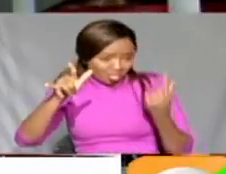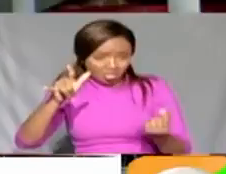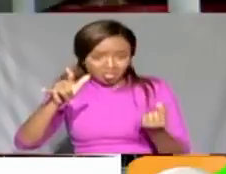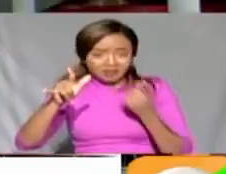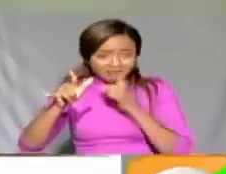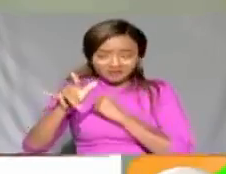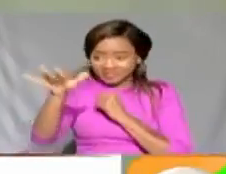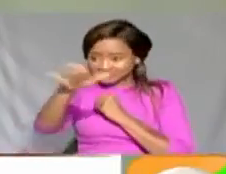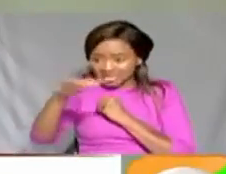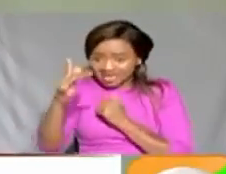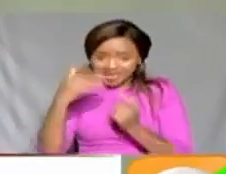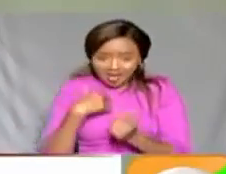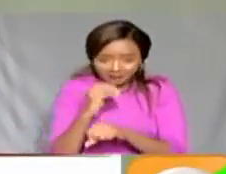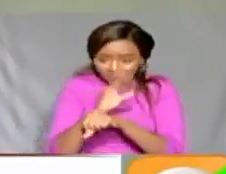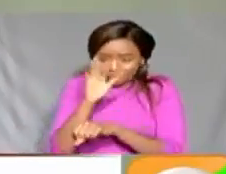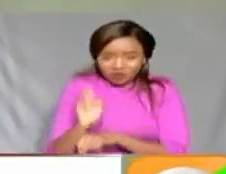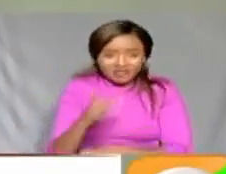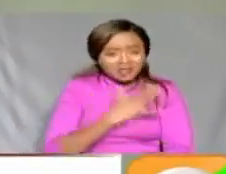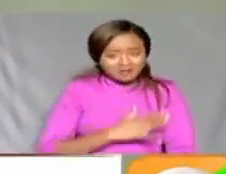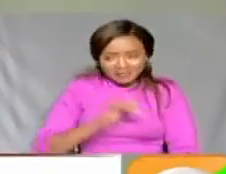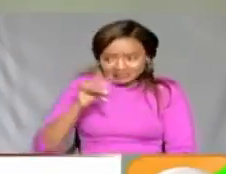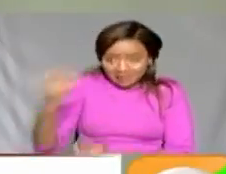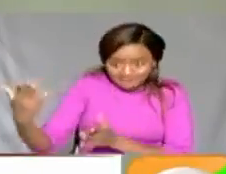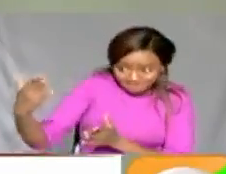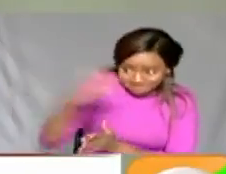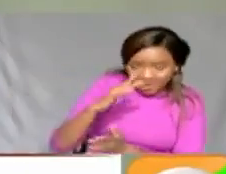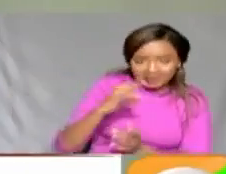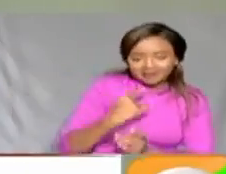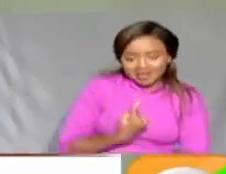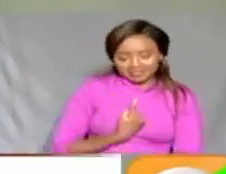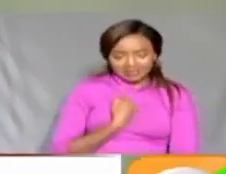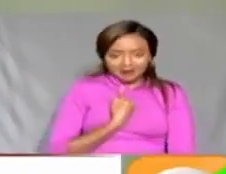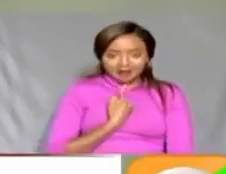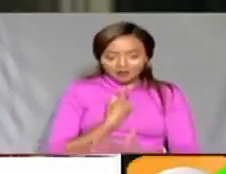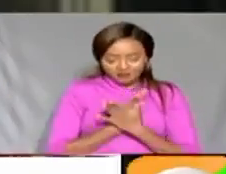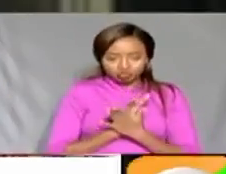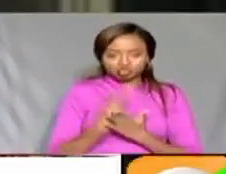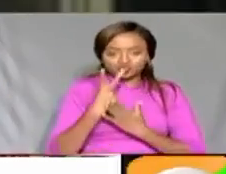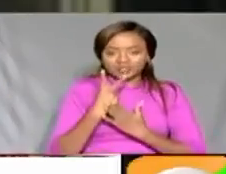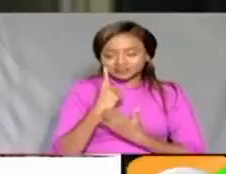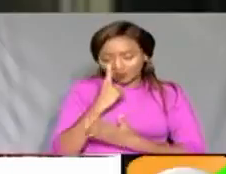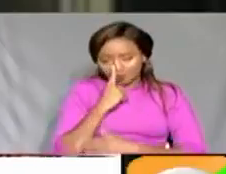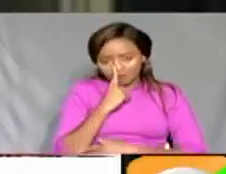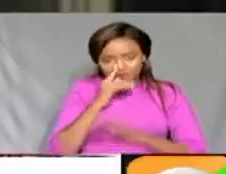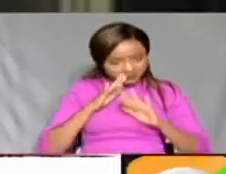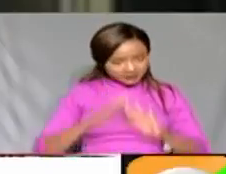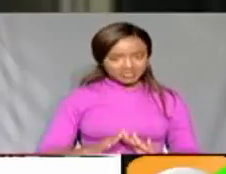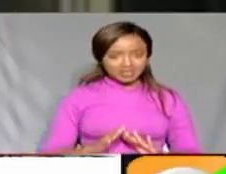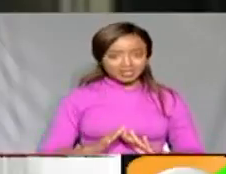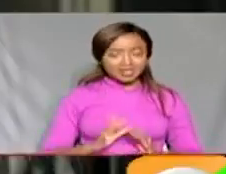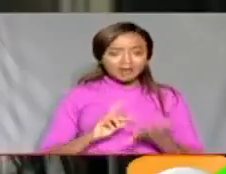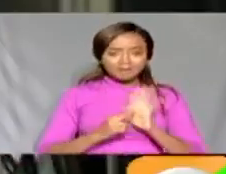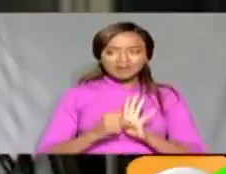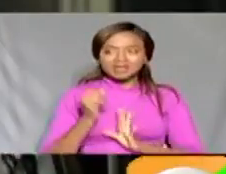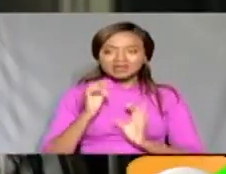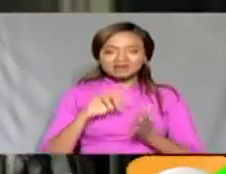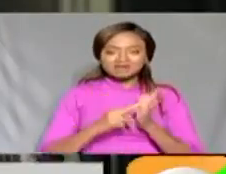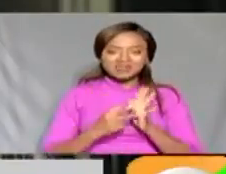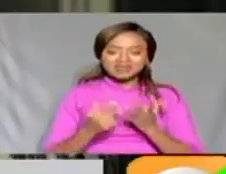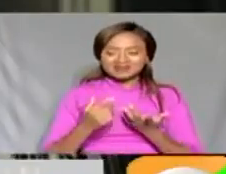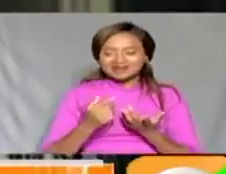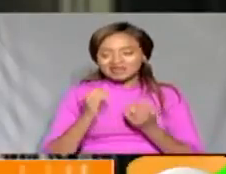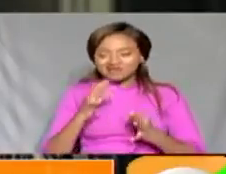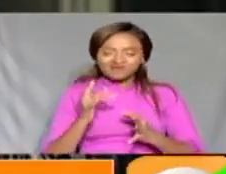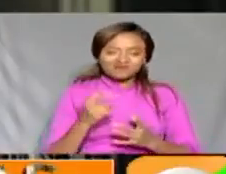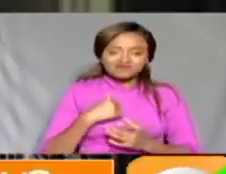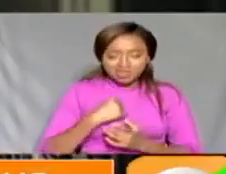novel coronavirus should self-quarantine for at least 2 weeks. Just because you're saying self-quarantine doesn't mean you're saying you have it.